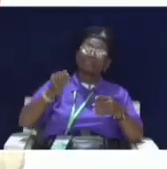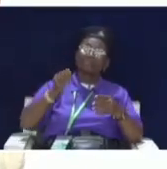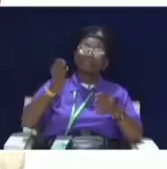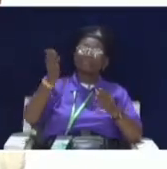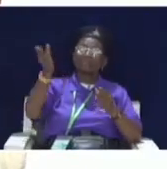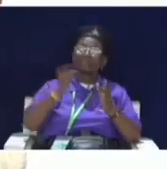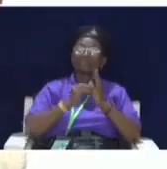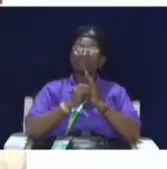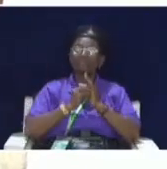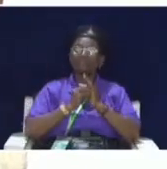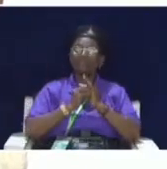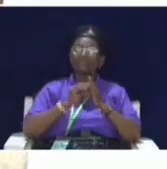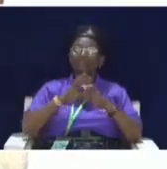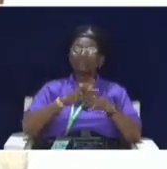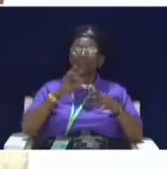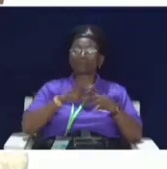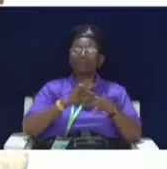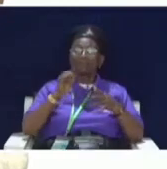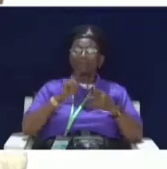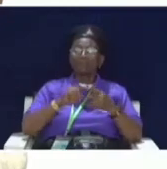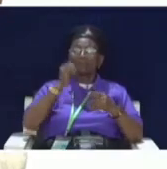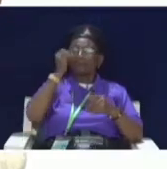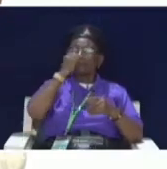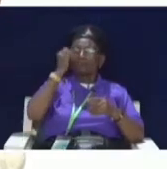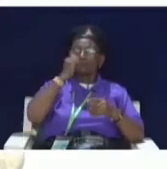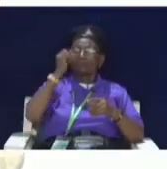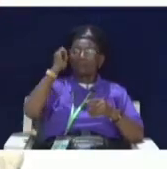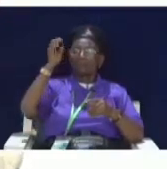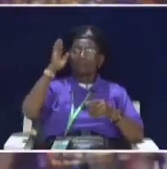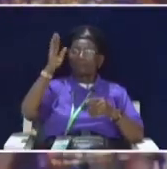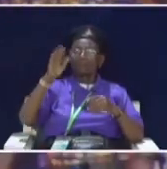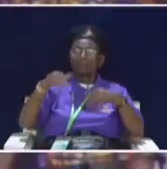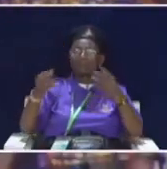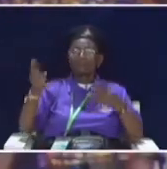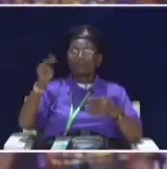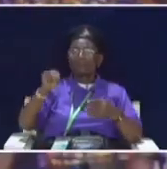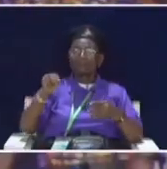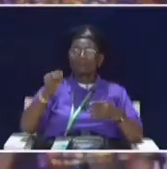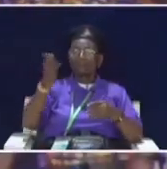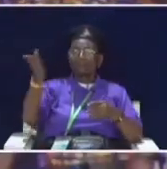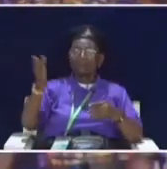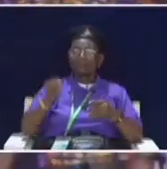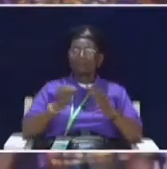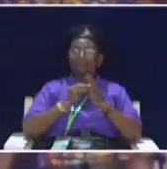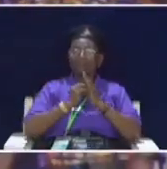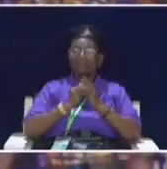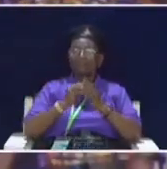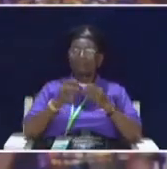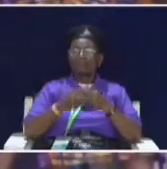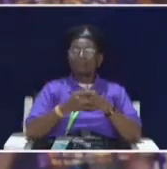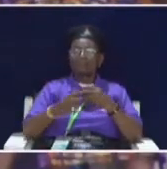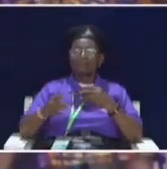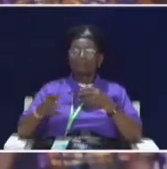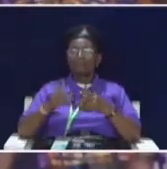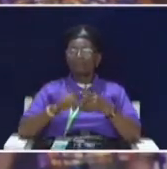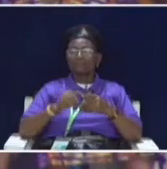eran ara won bo won. He will give them their own blood to drink. Yo si fi eje won fun won lati mu amuyo.